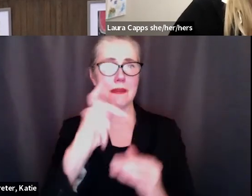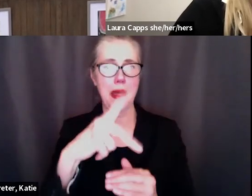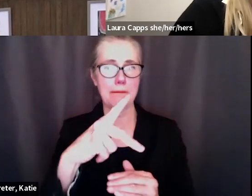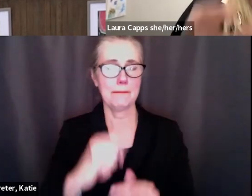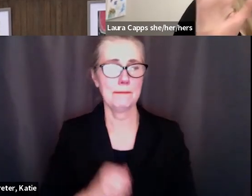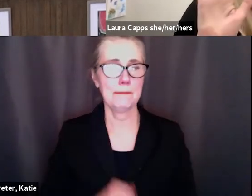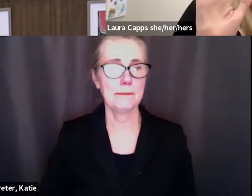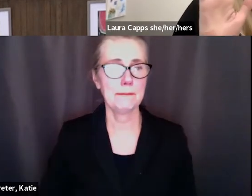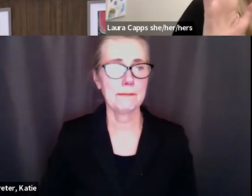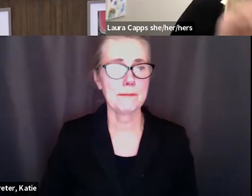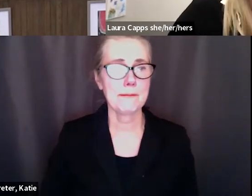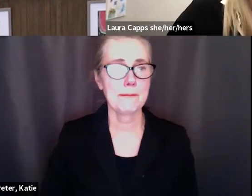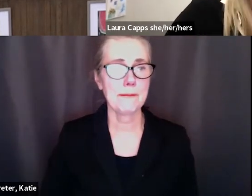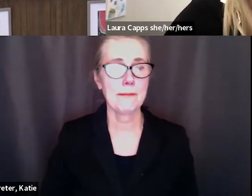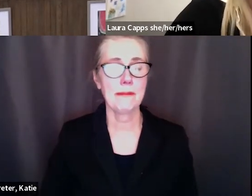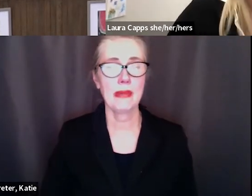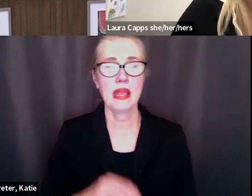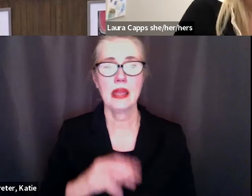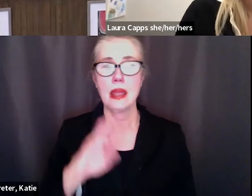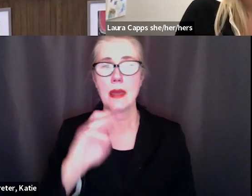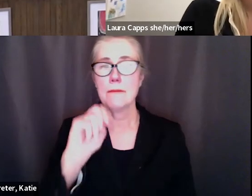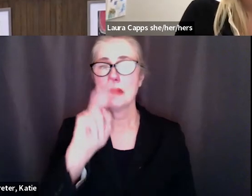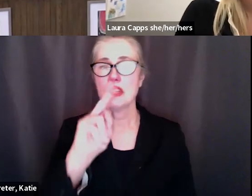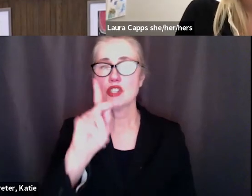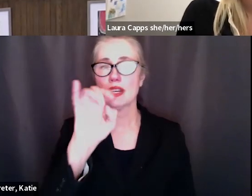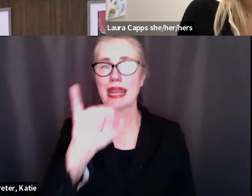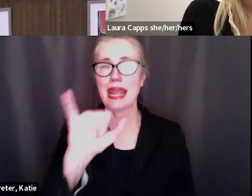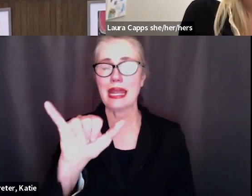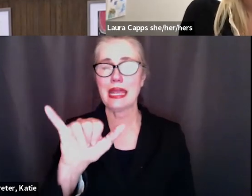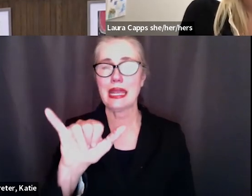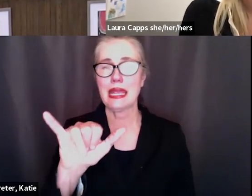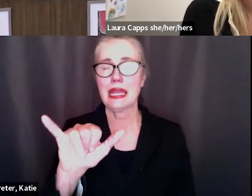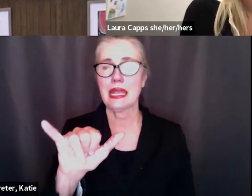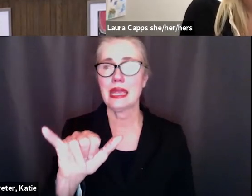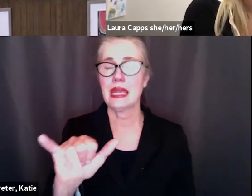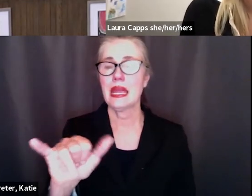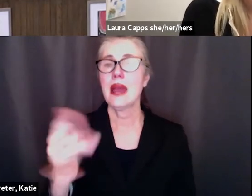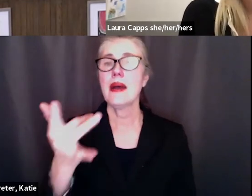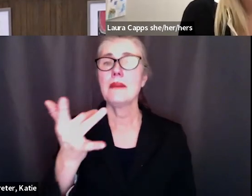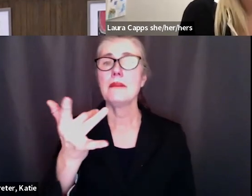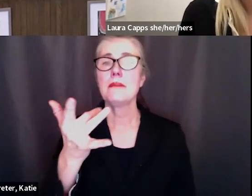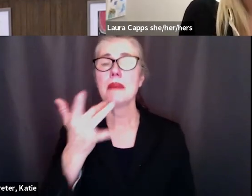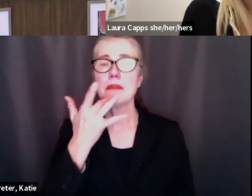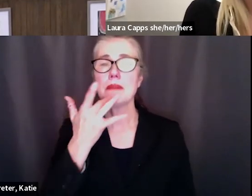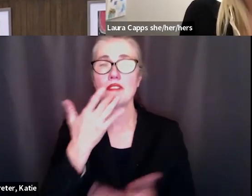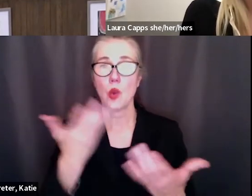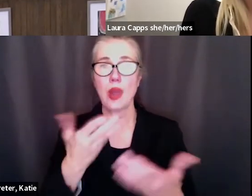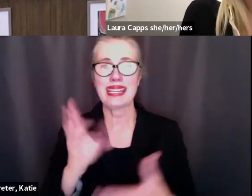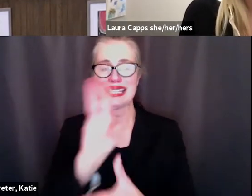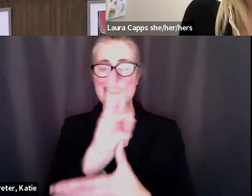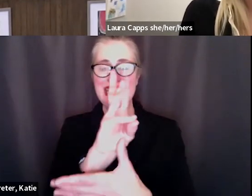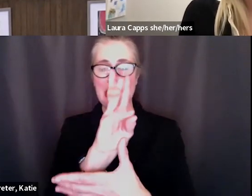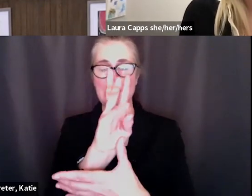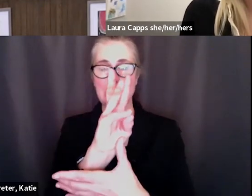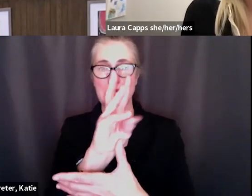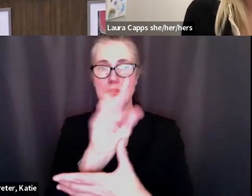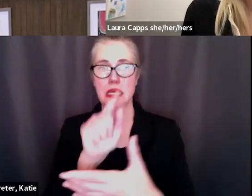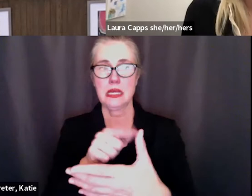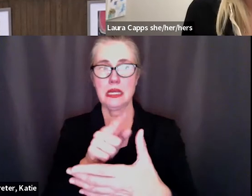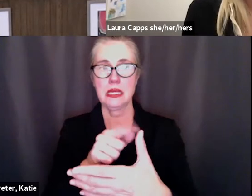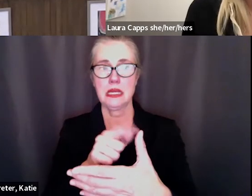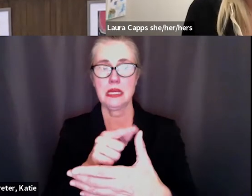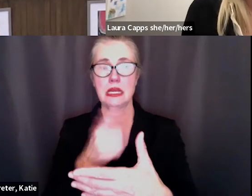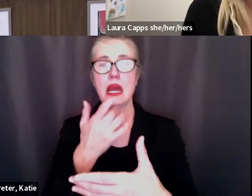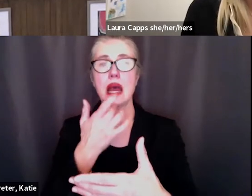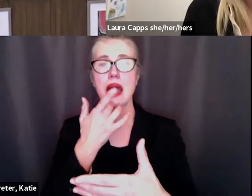you uh mr kelly uh i would say if i had to choose my first choice would be scenario six just because i'm in favor of a